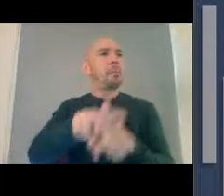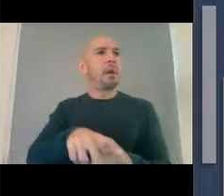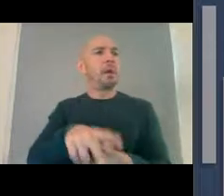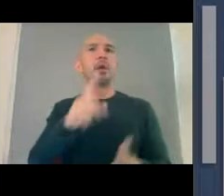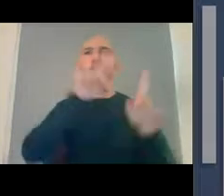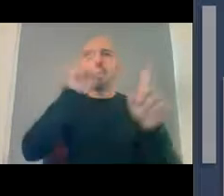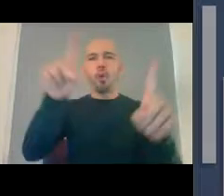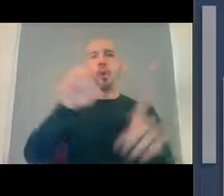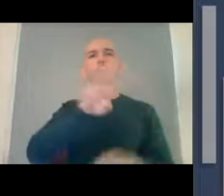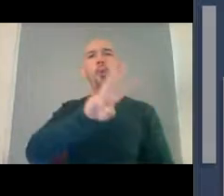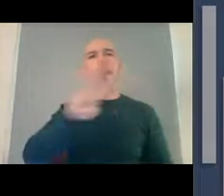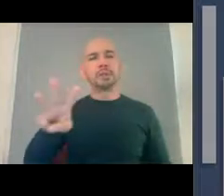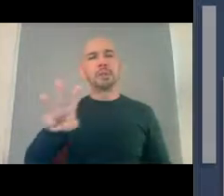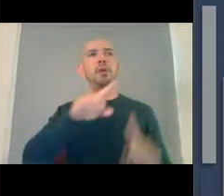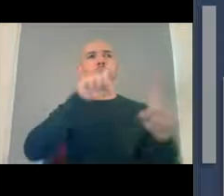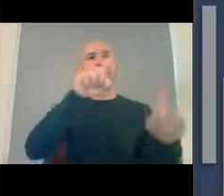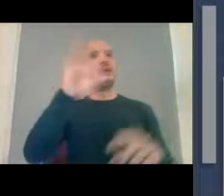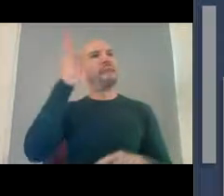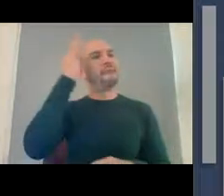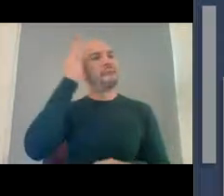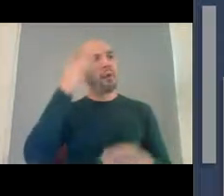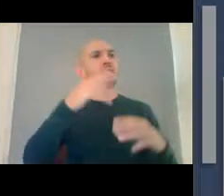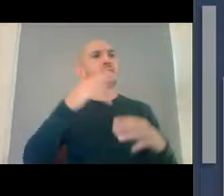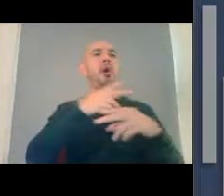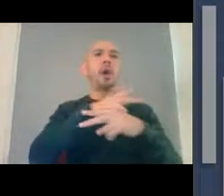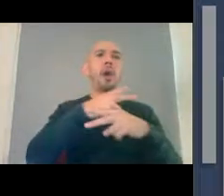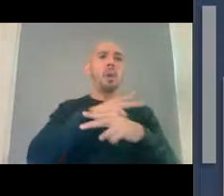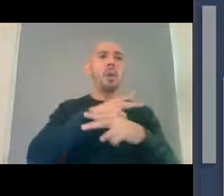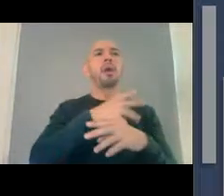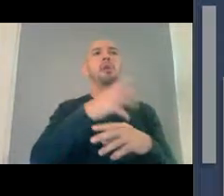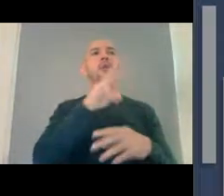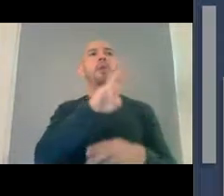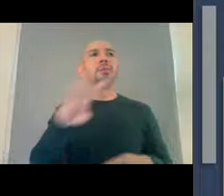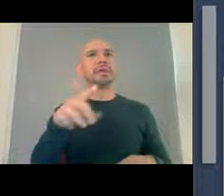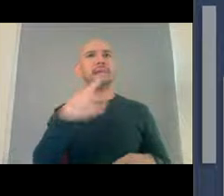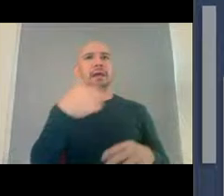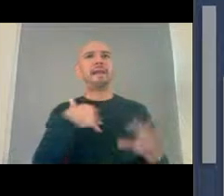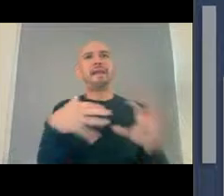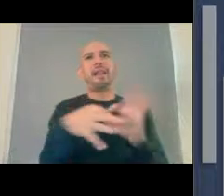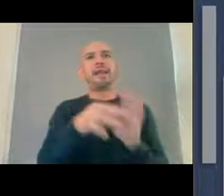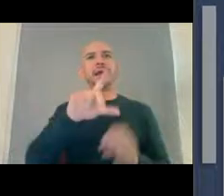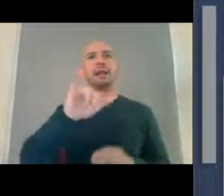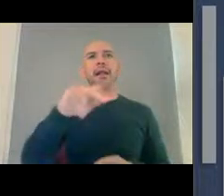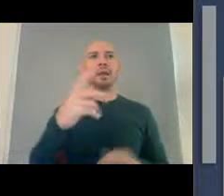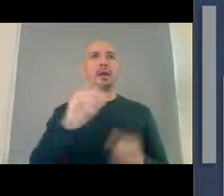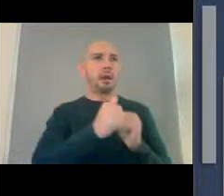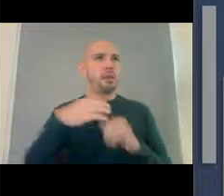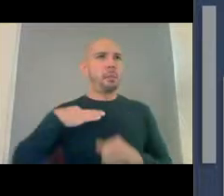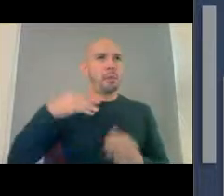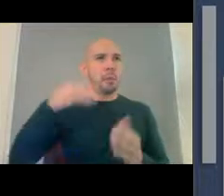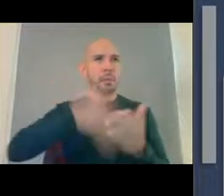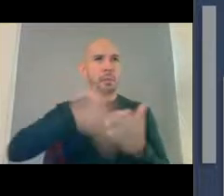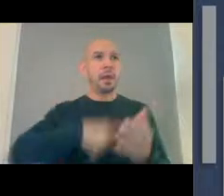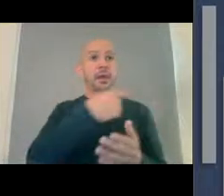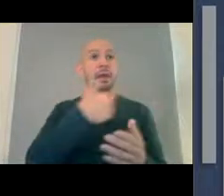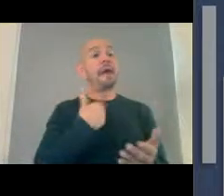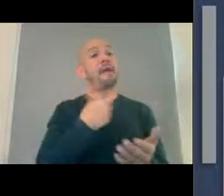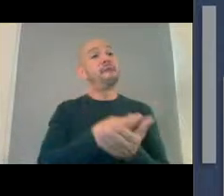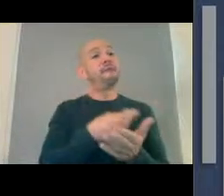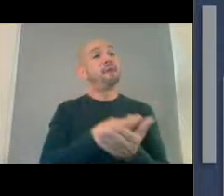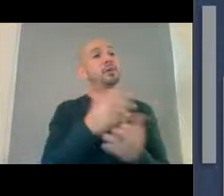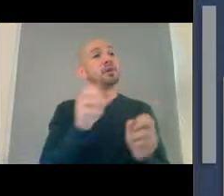to our um federal highway website and there's a link right there on how to apply for this but in the notice of funding opportunity it's got a link to the notice of